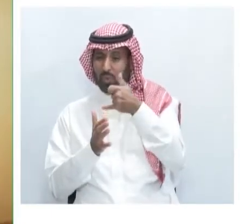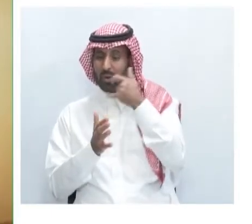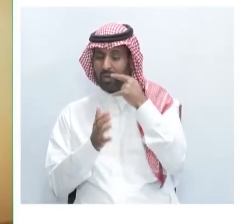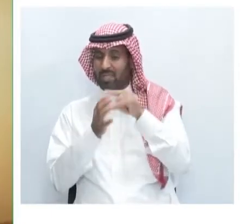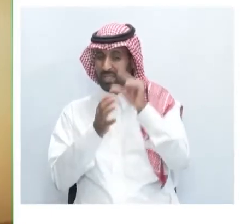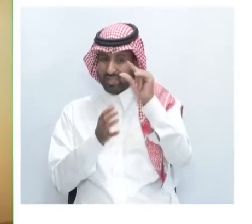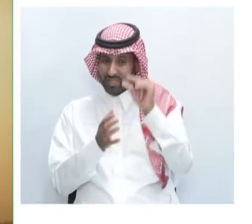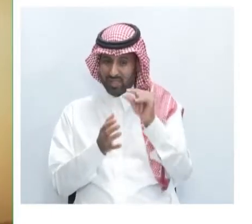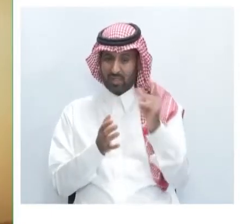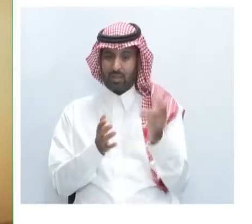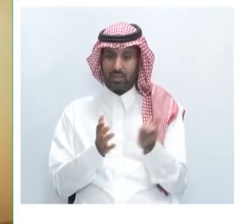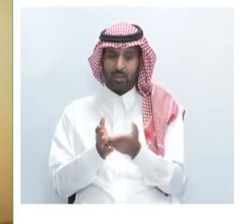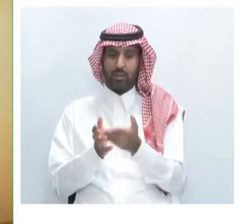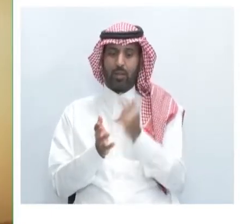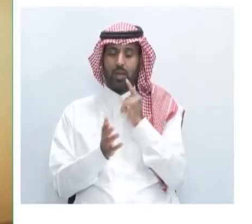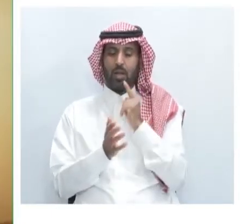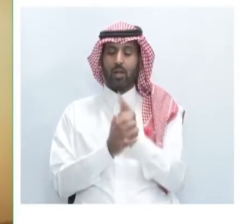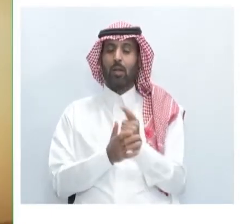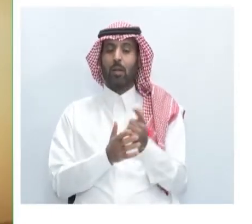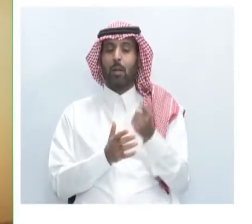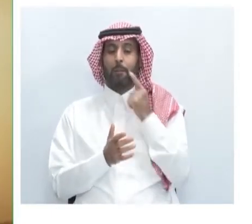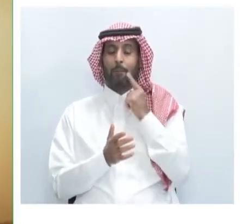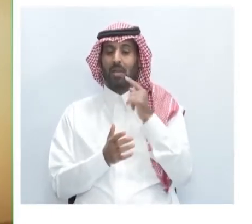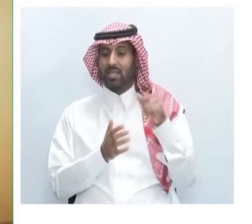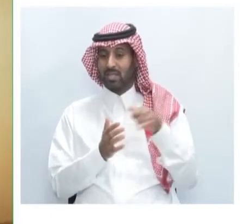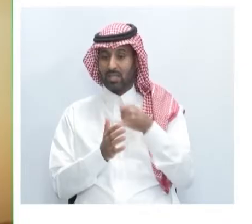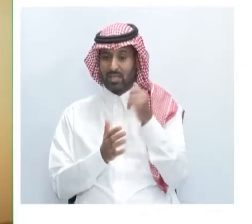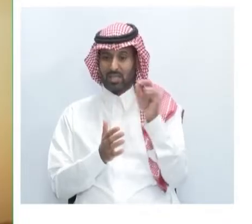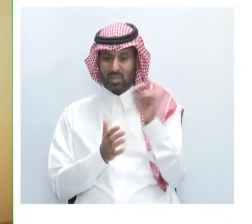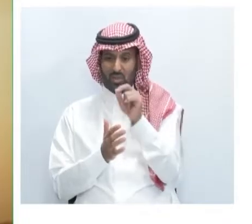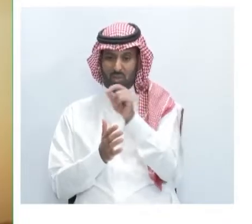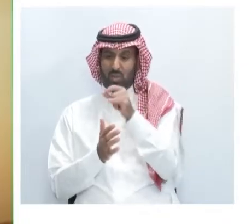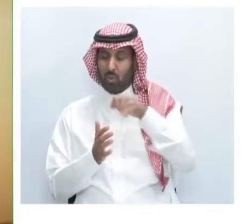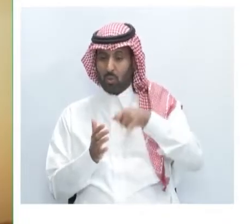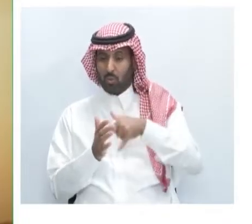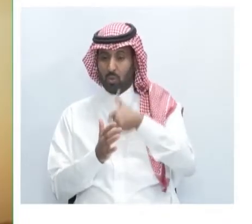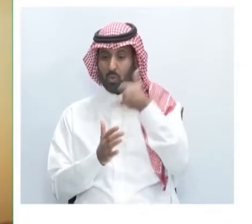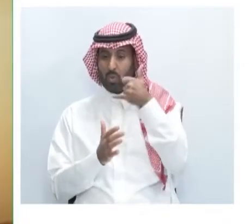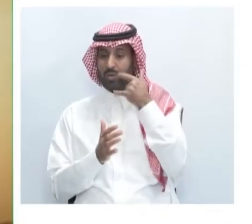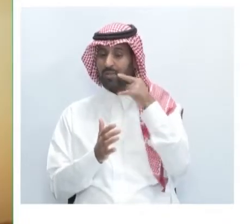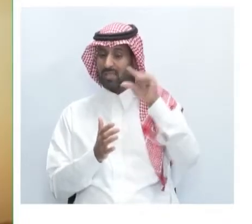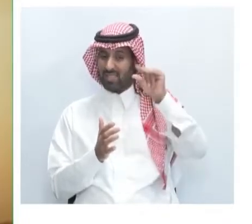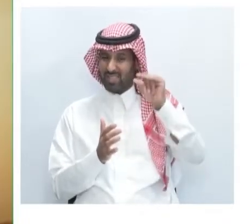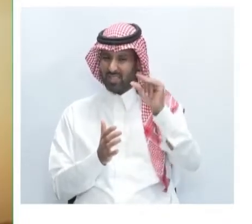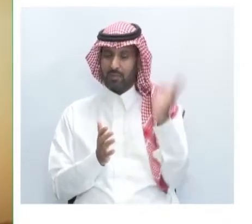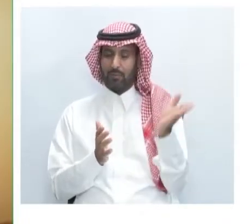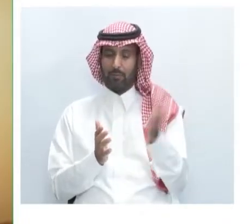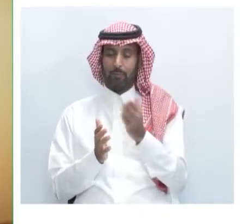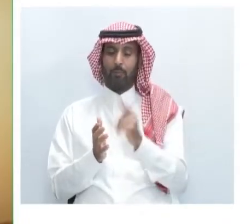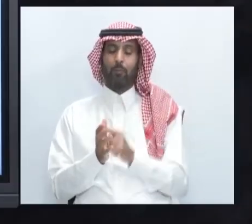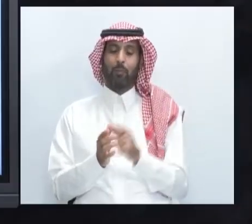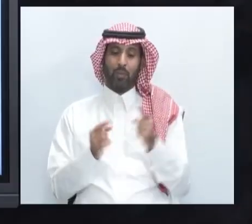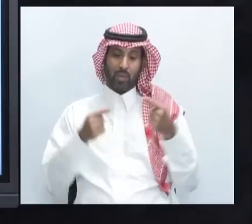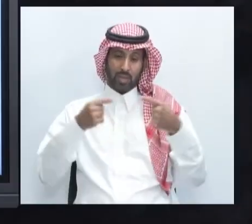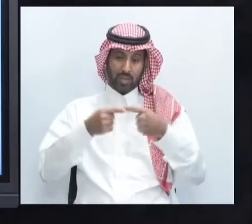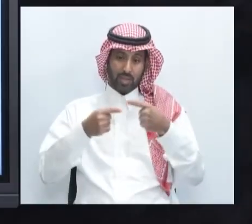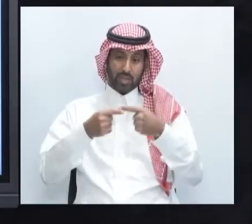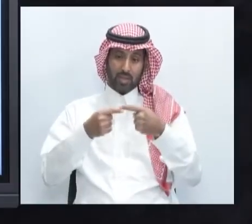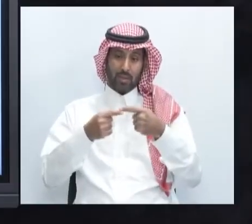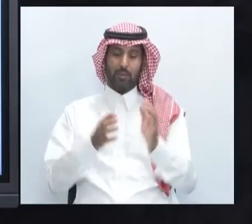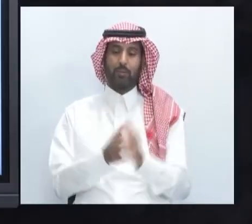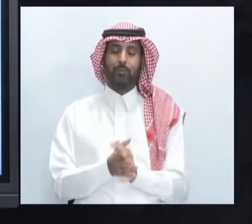The elephant is big. The bee is small. Excellent. So we have big and we